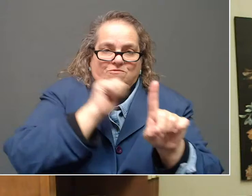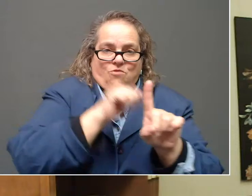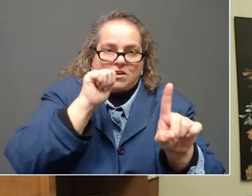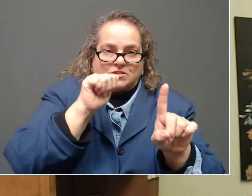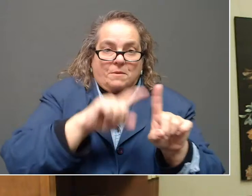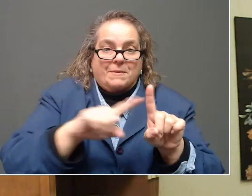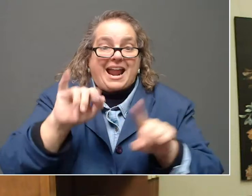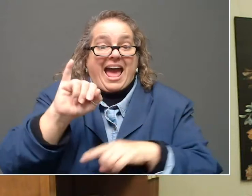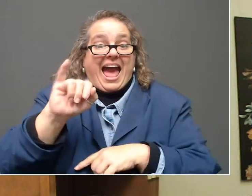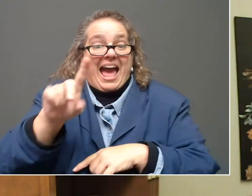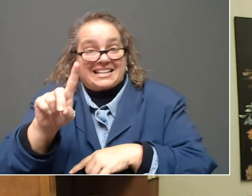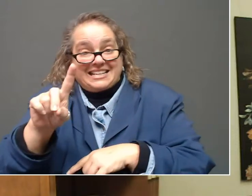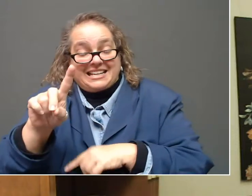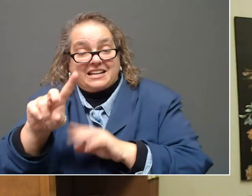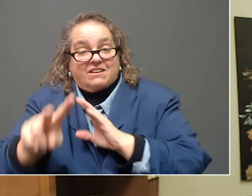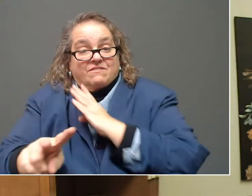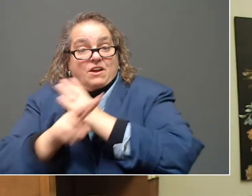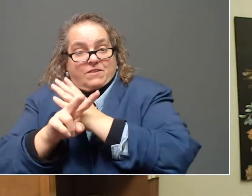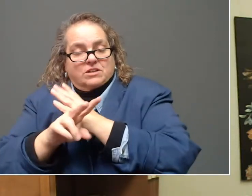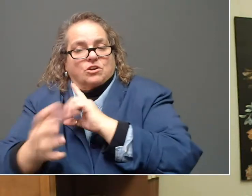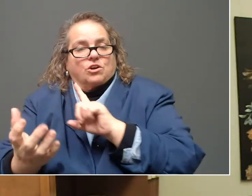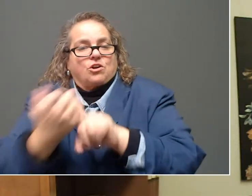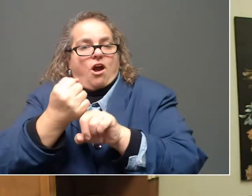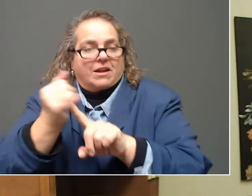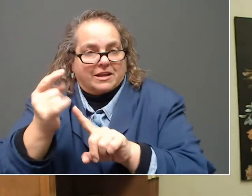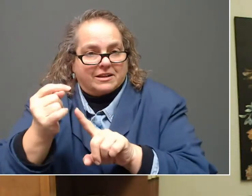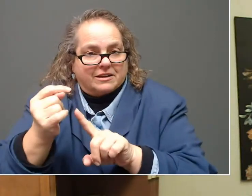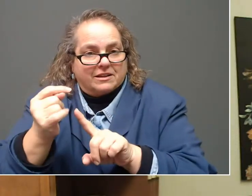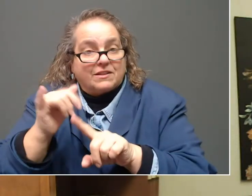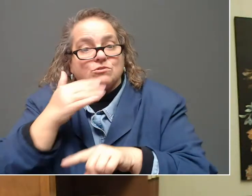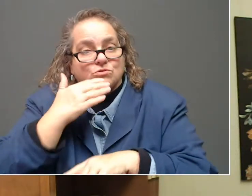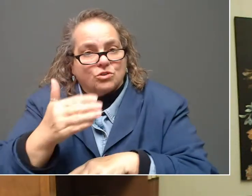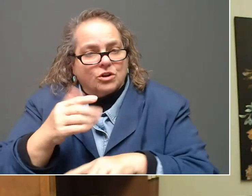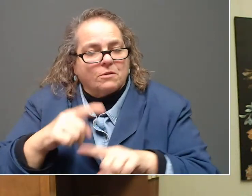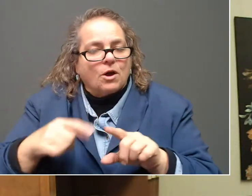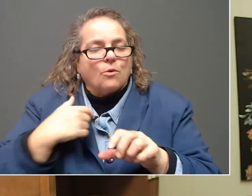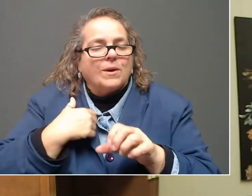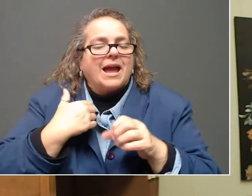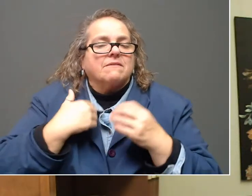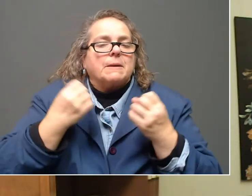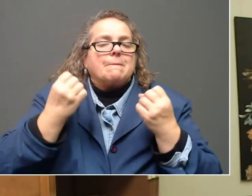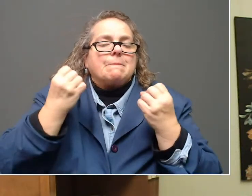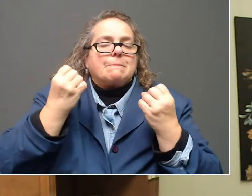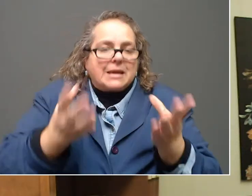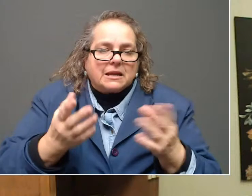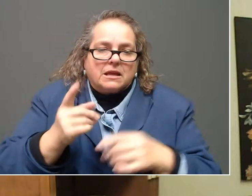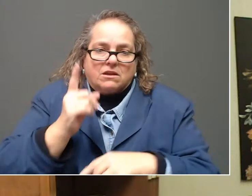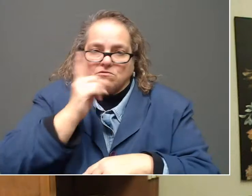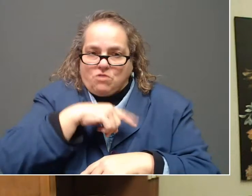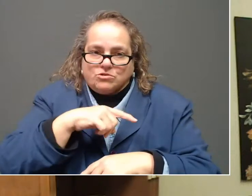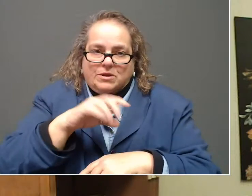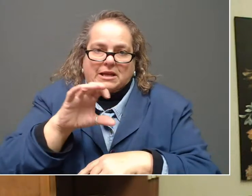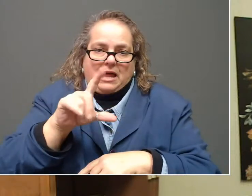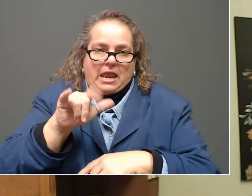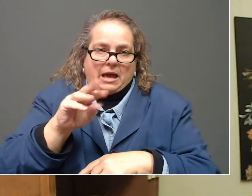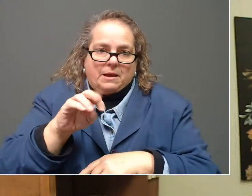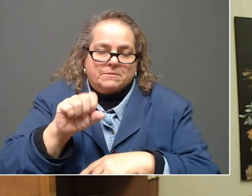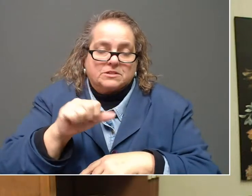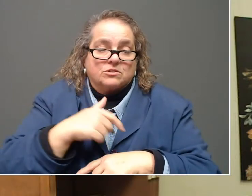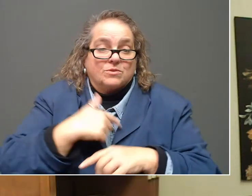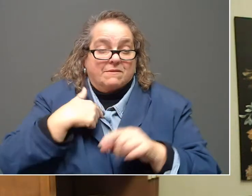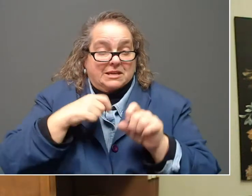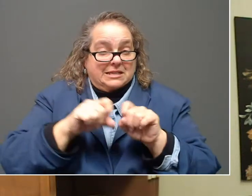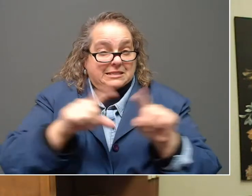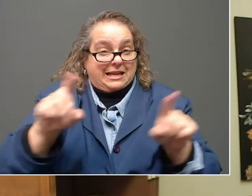lot about the load of fraud and the just mass numbers of fraudulent claims we have had over the course of the pandemic,